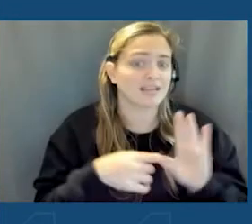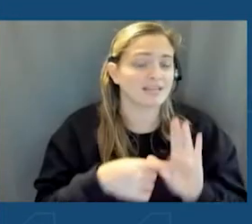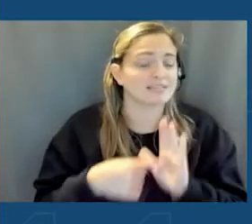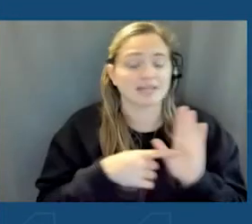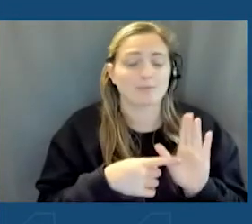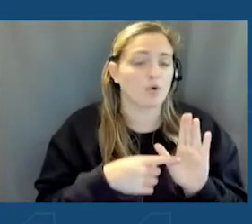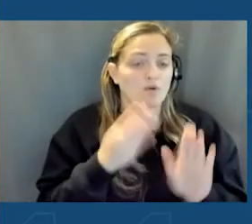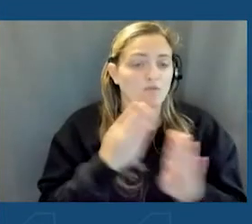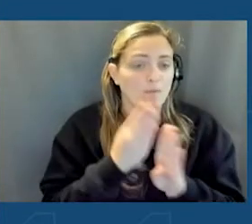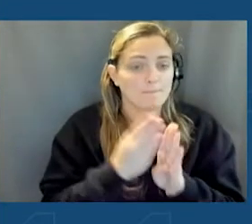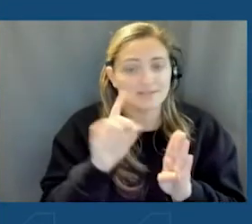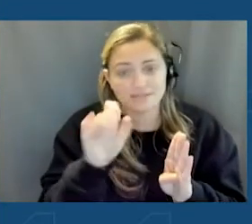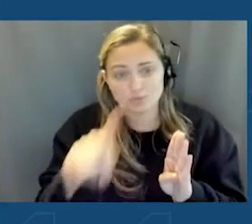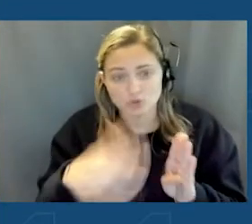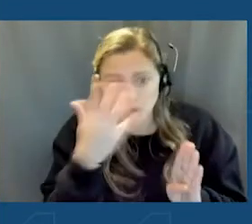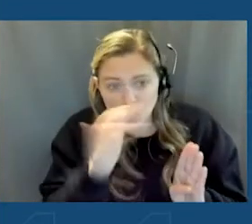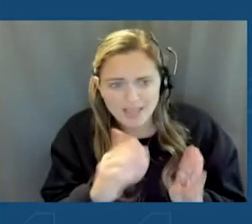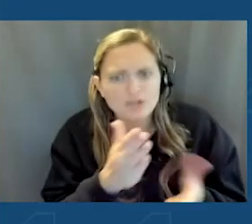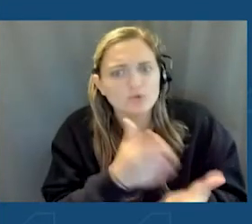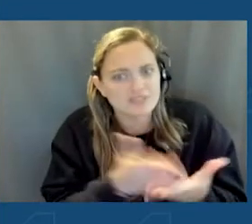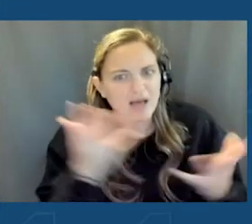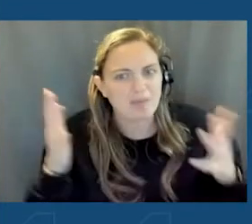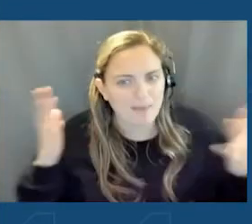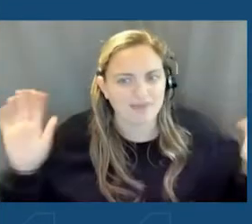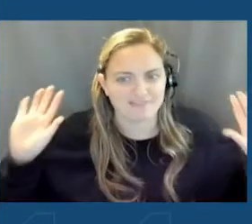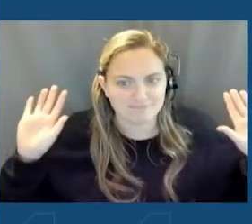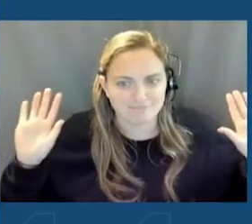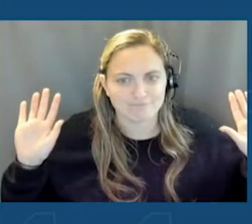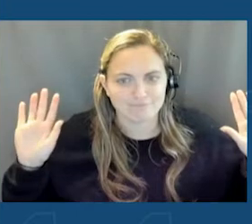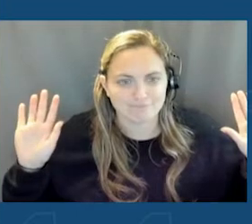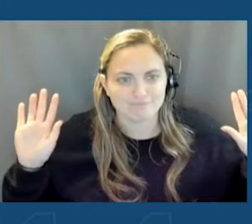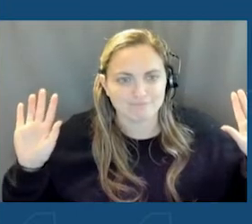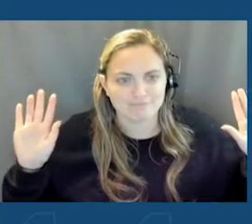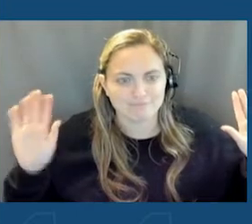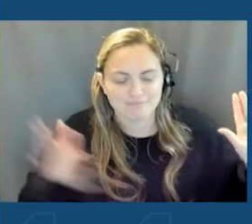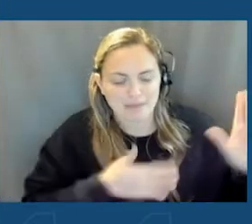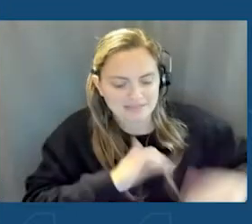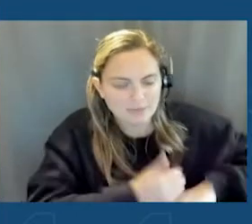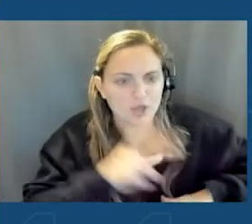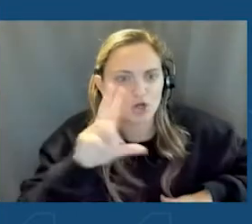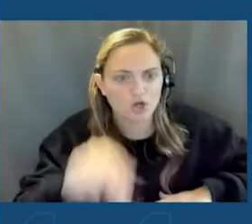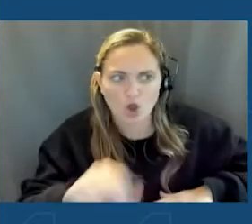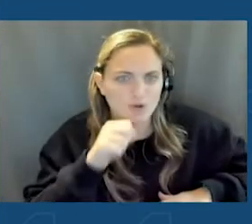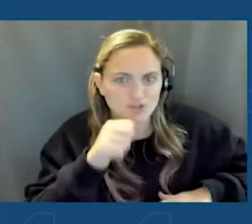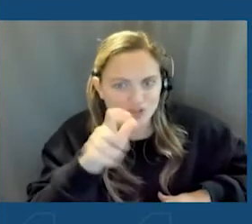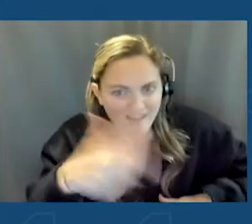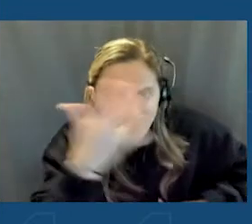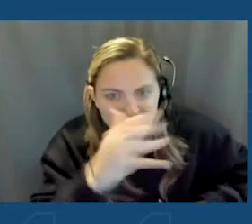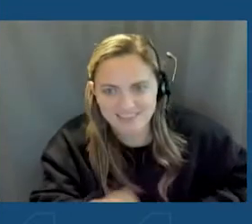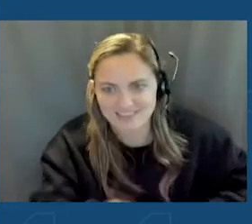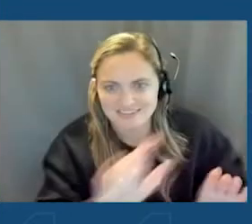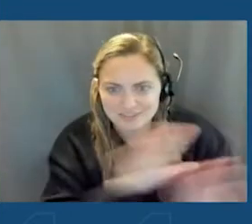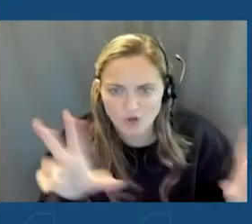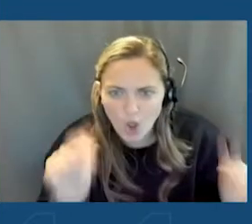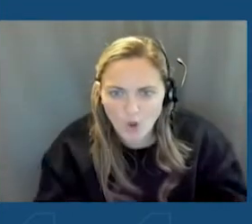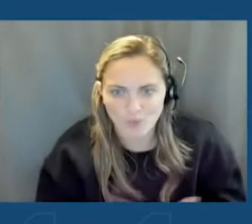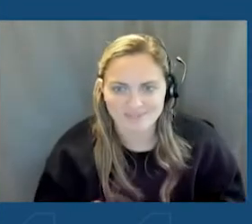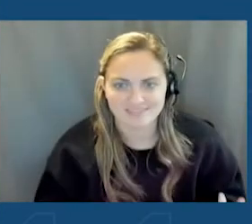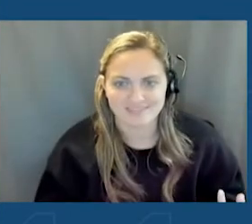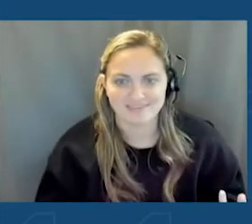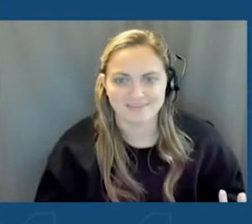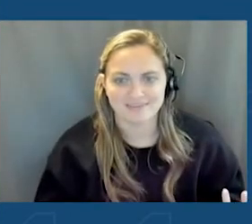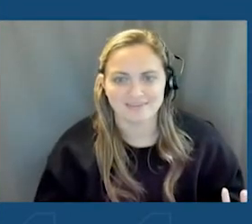should look like? No, stop clapping. My setup is like, no, this is not what a bus depot should look like, okay? Does anybody